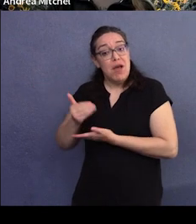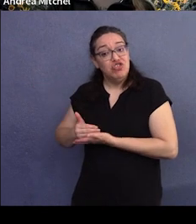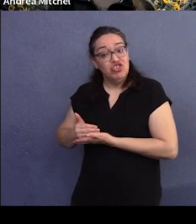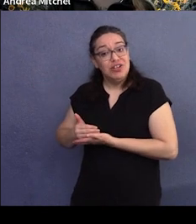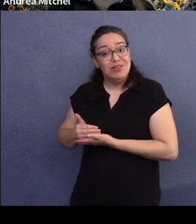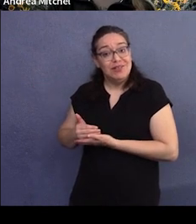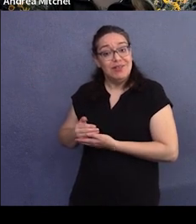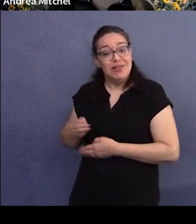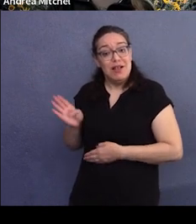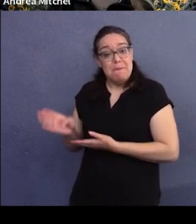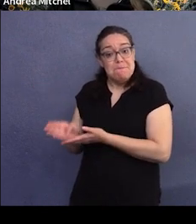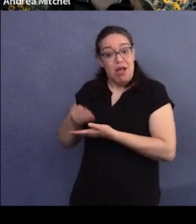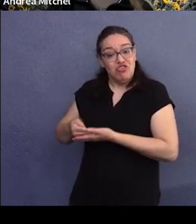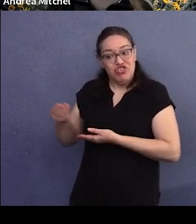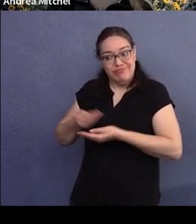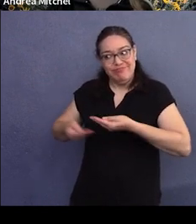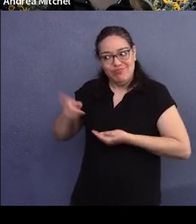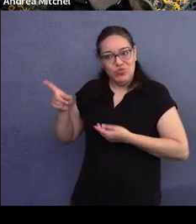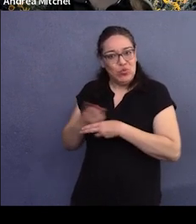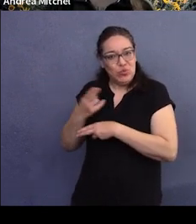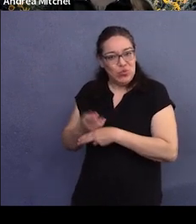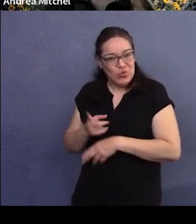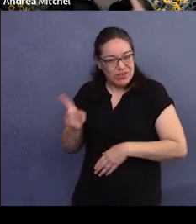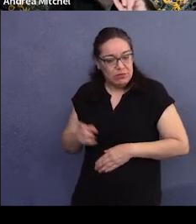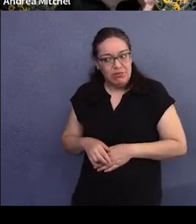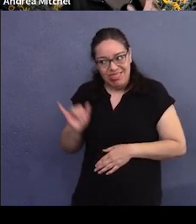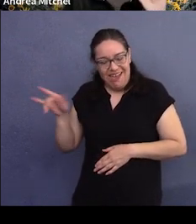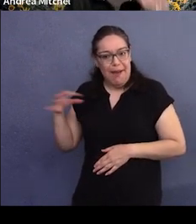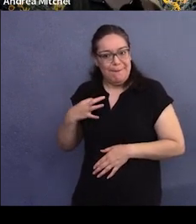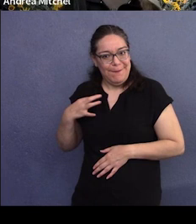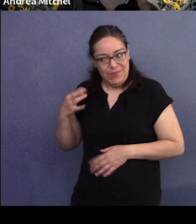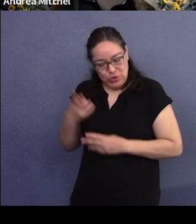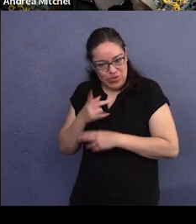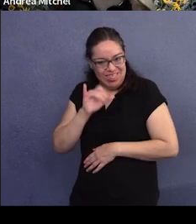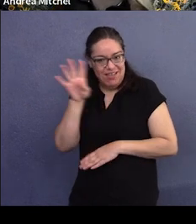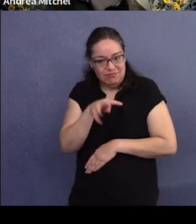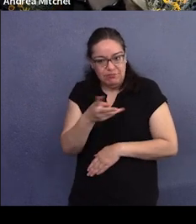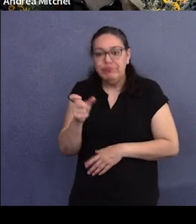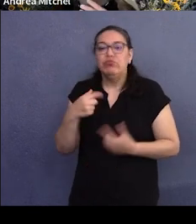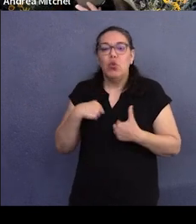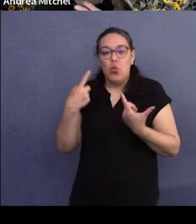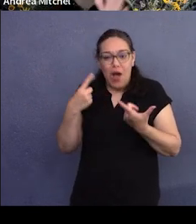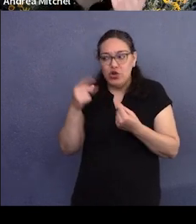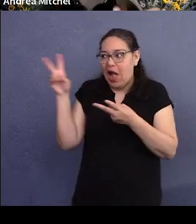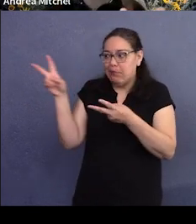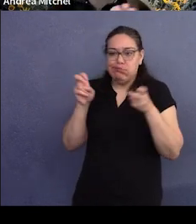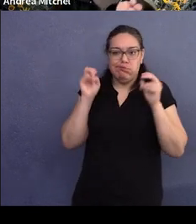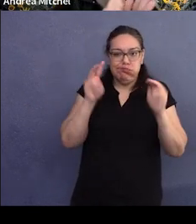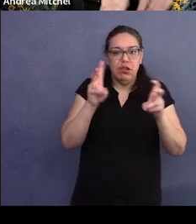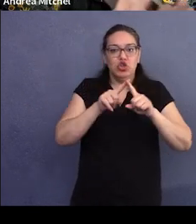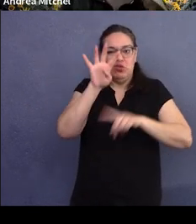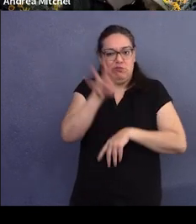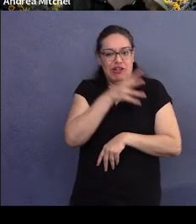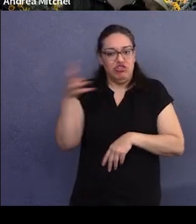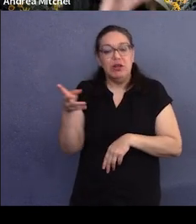application is using. And what I did I put it into a spreadsheet for you. Okay. So, but I'm going to